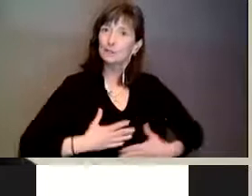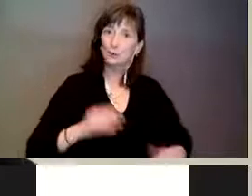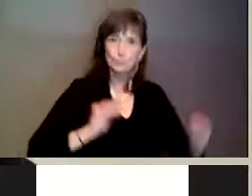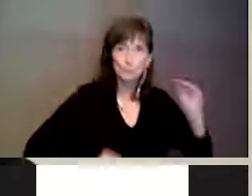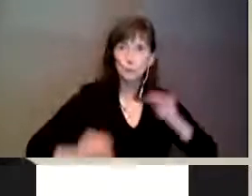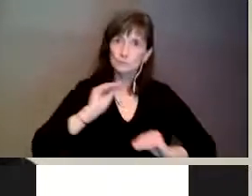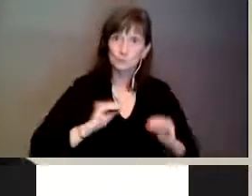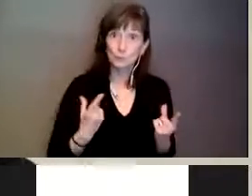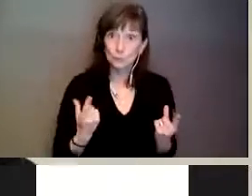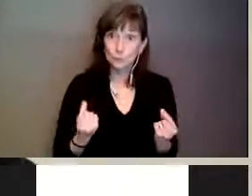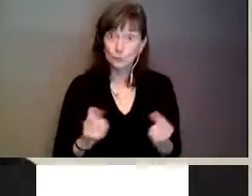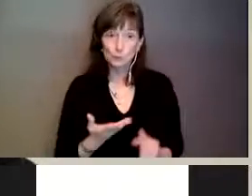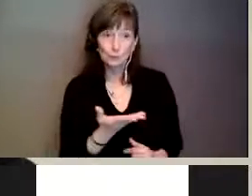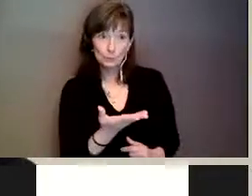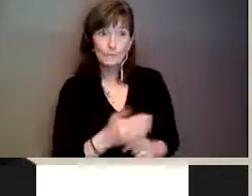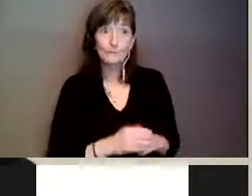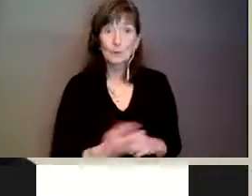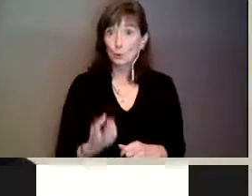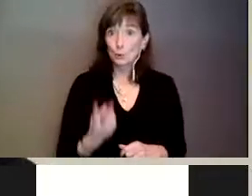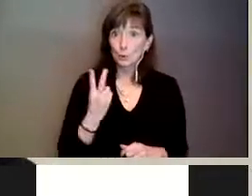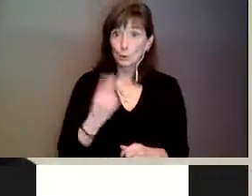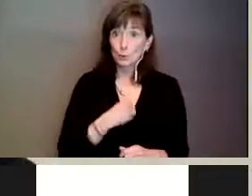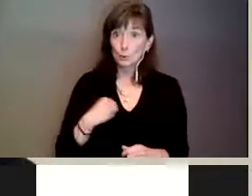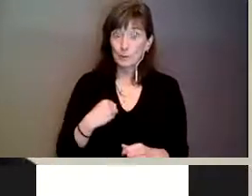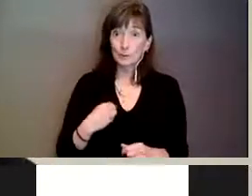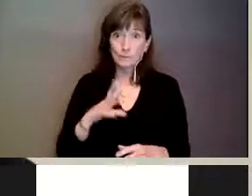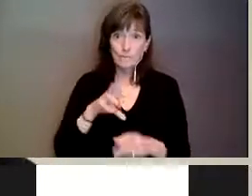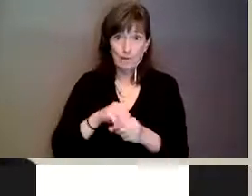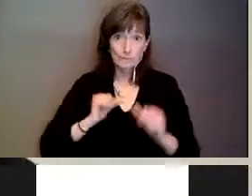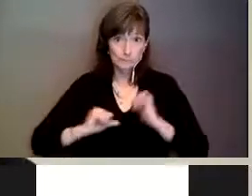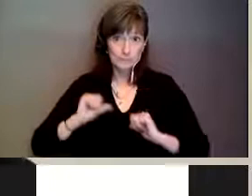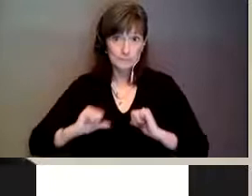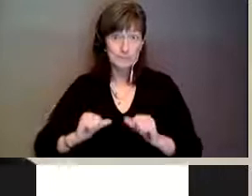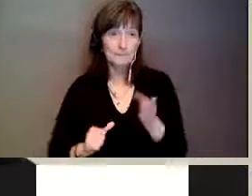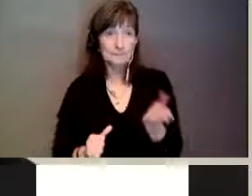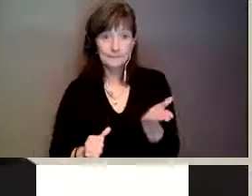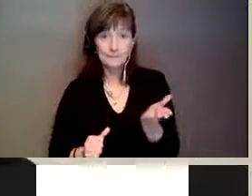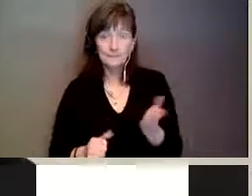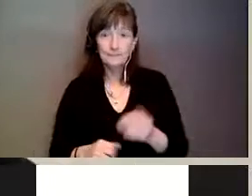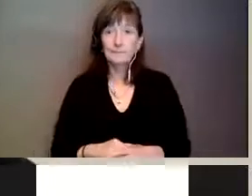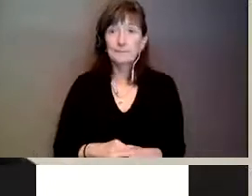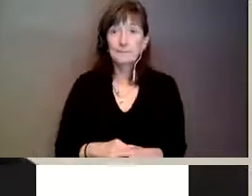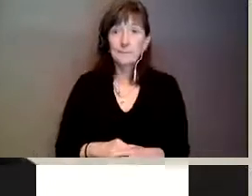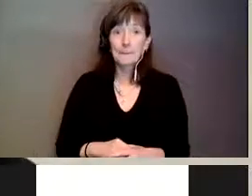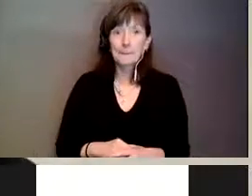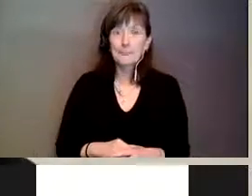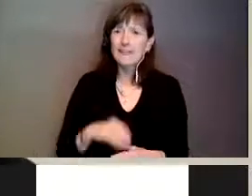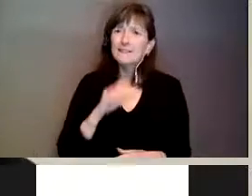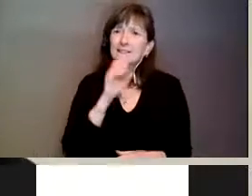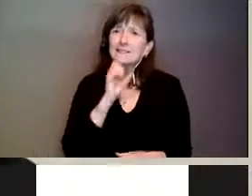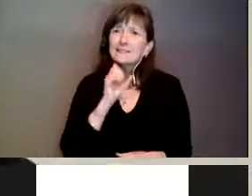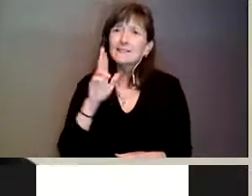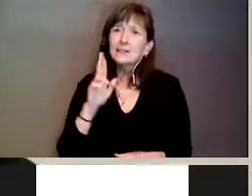this is two of our cast members, and we said, what does elder abuse look